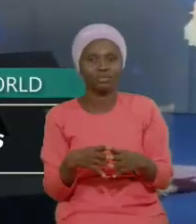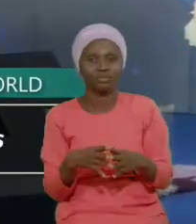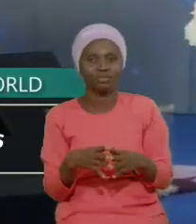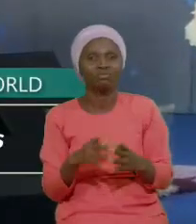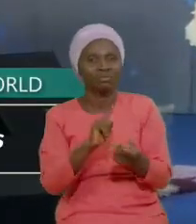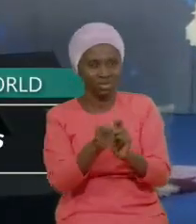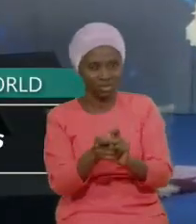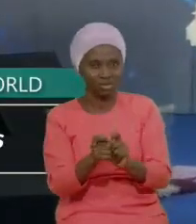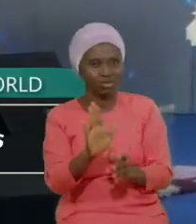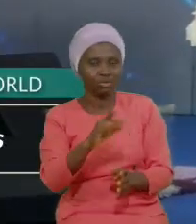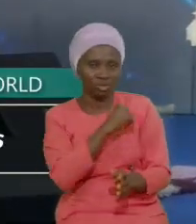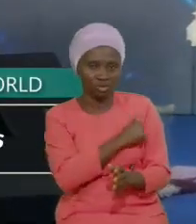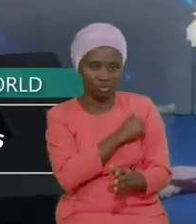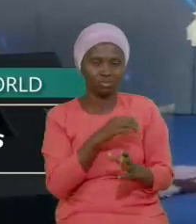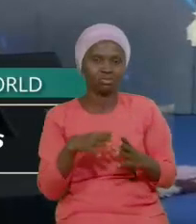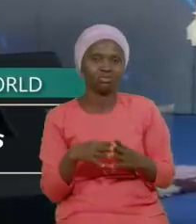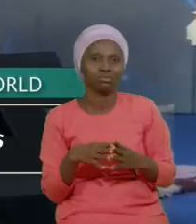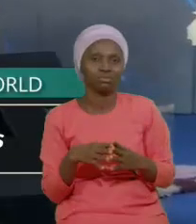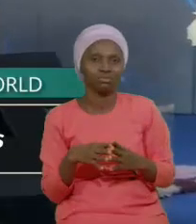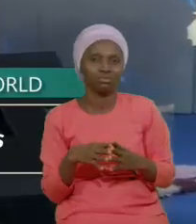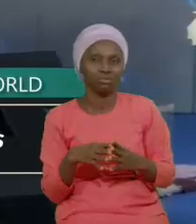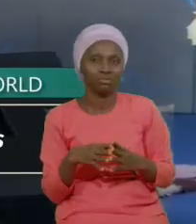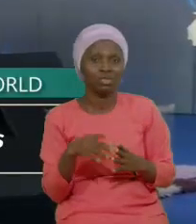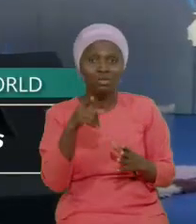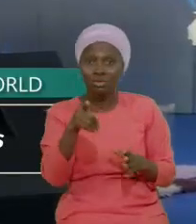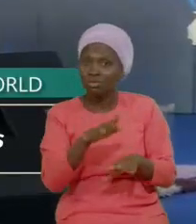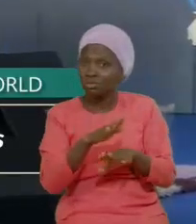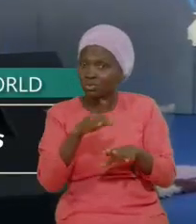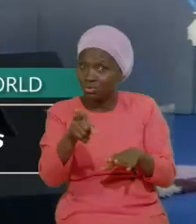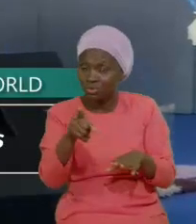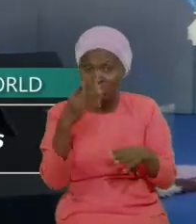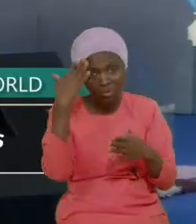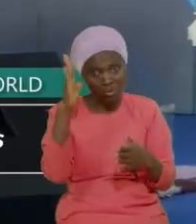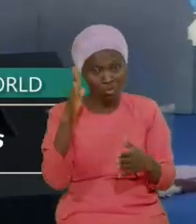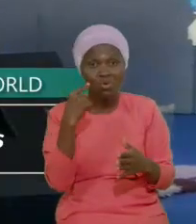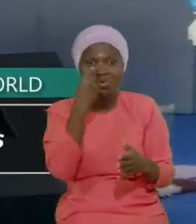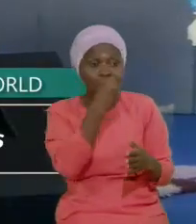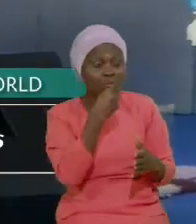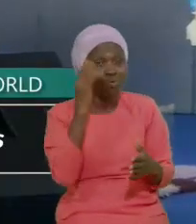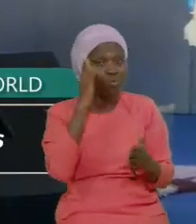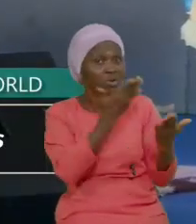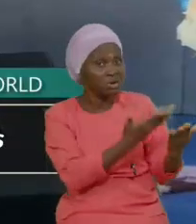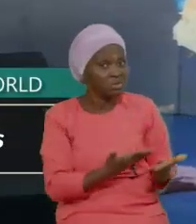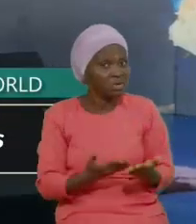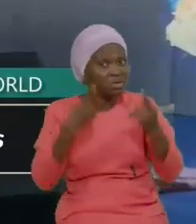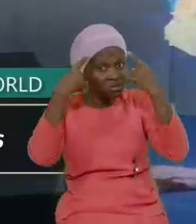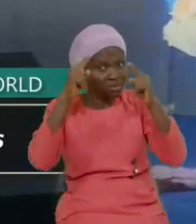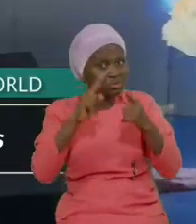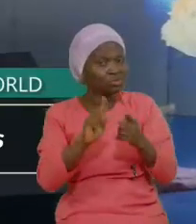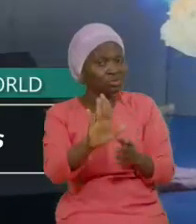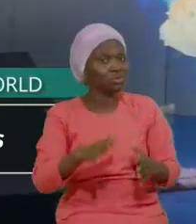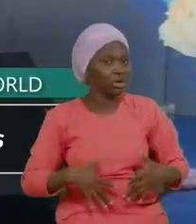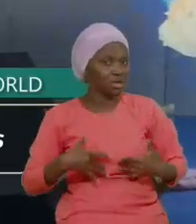Change your attitude. You don't know who will bring the success into your life.